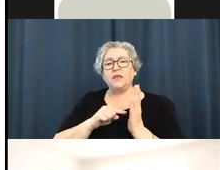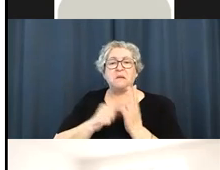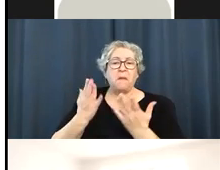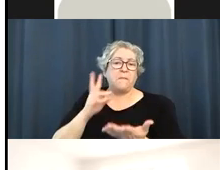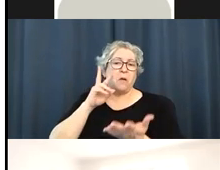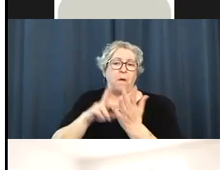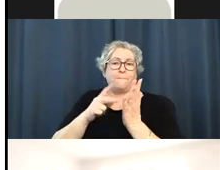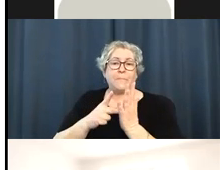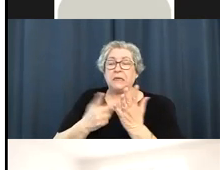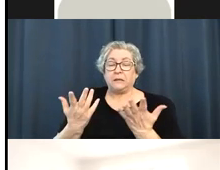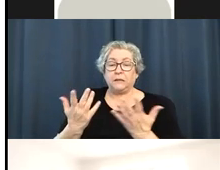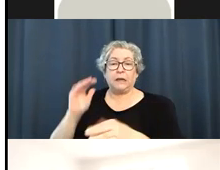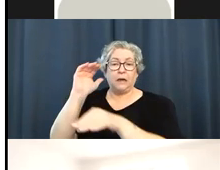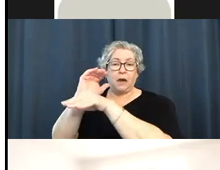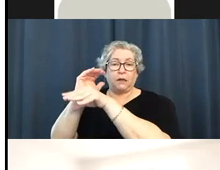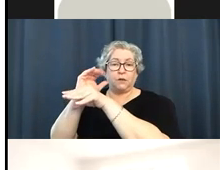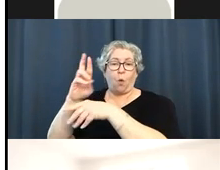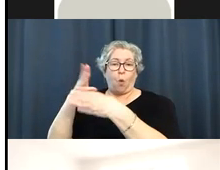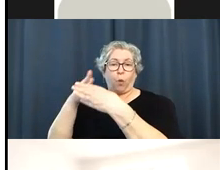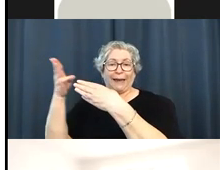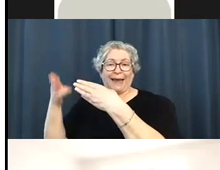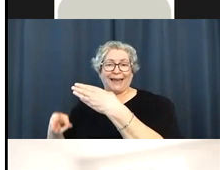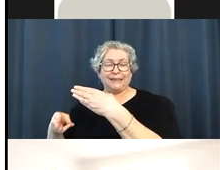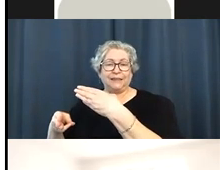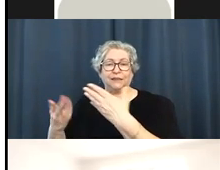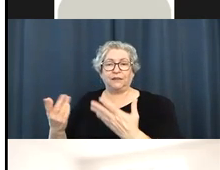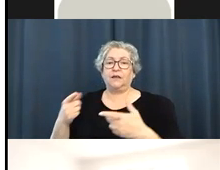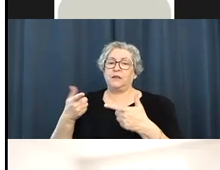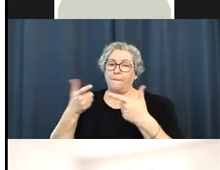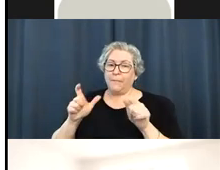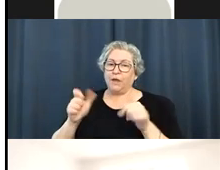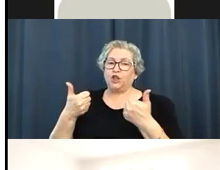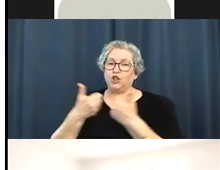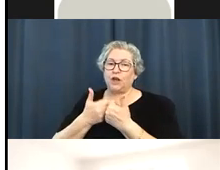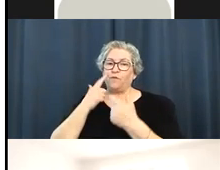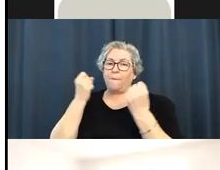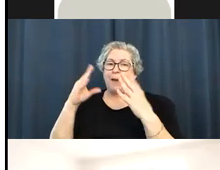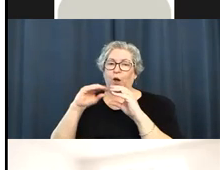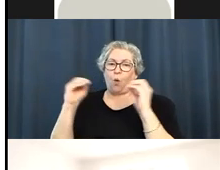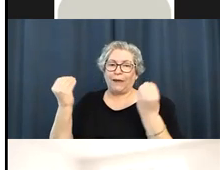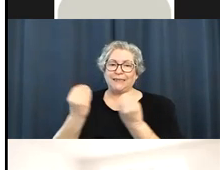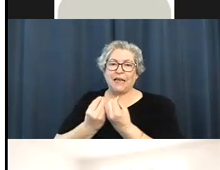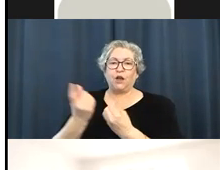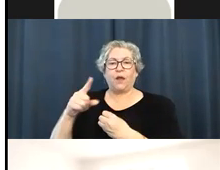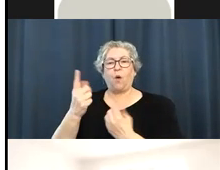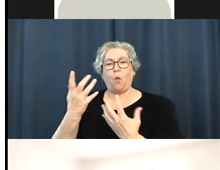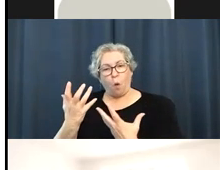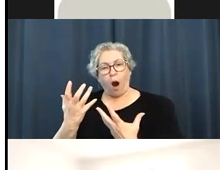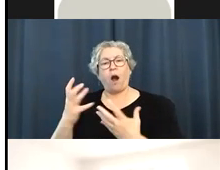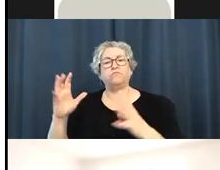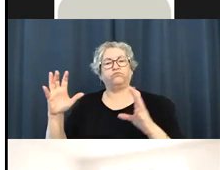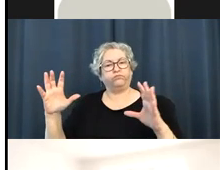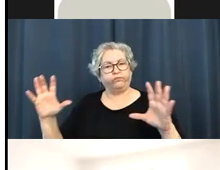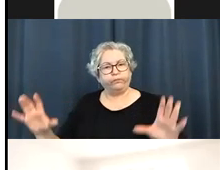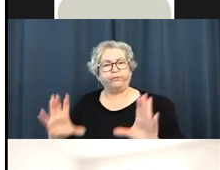nights and weekends, okay? This is a big challenge for a lot of organizations that they want to do